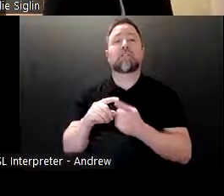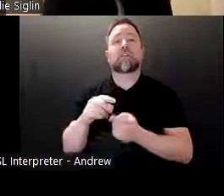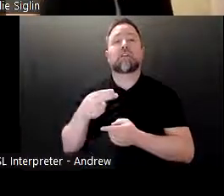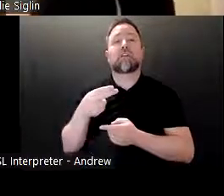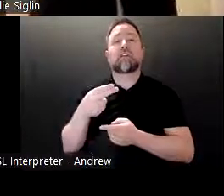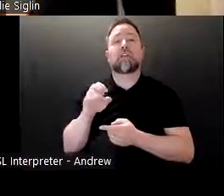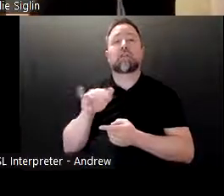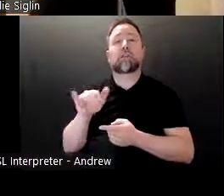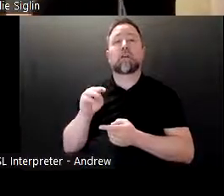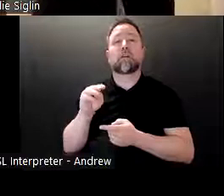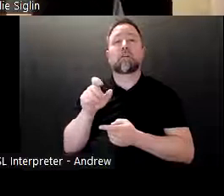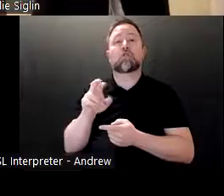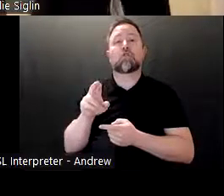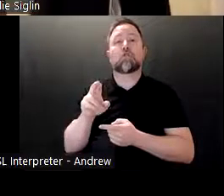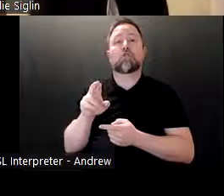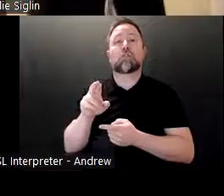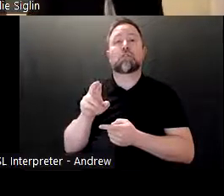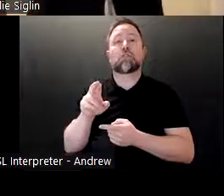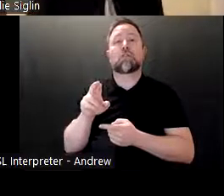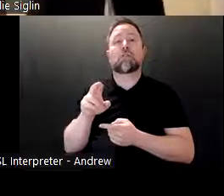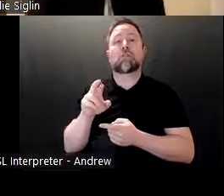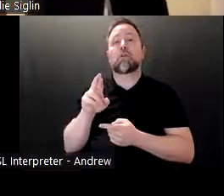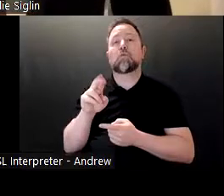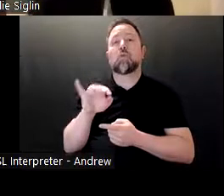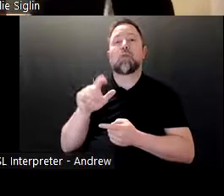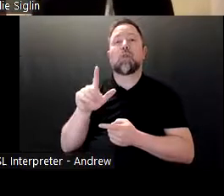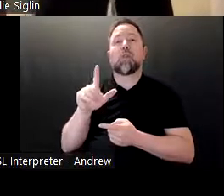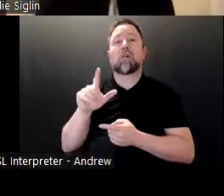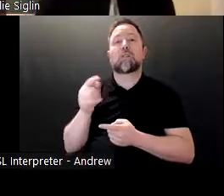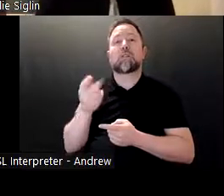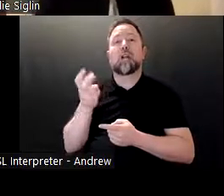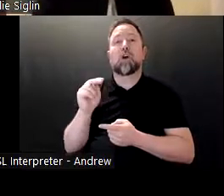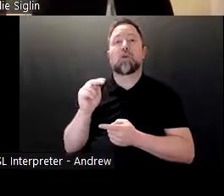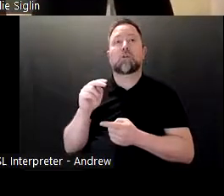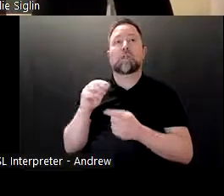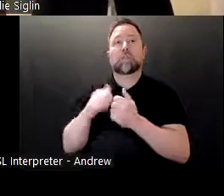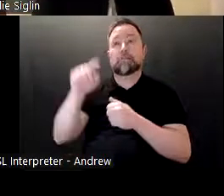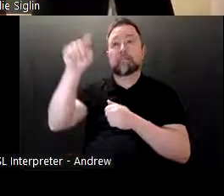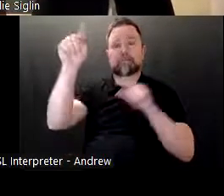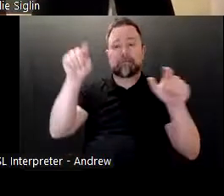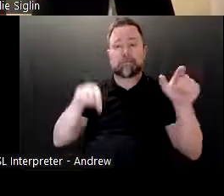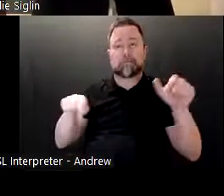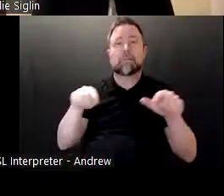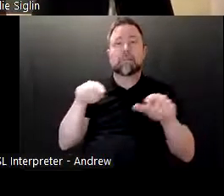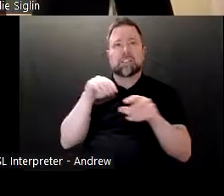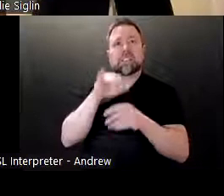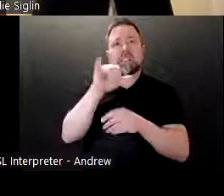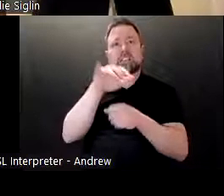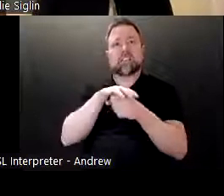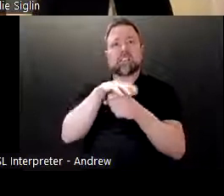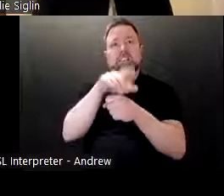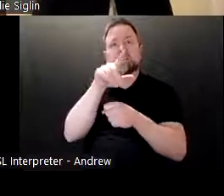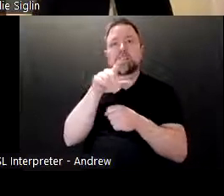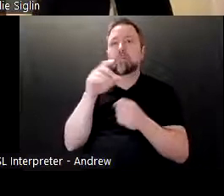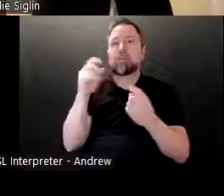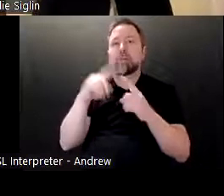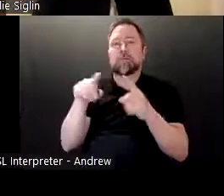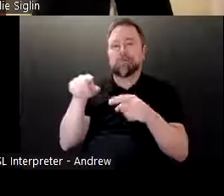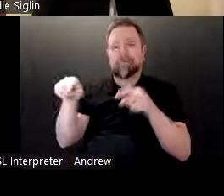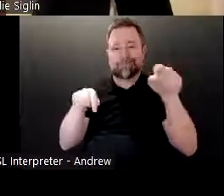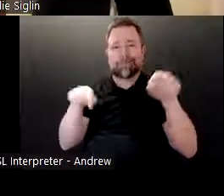Mercer's Font Hill in Doylestown. Every site within HAHS is a gem, and it's wonderful that so many sites are within